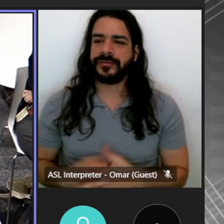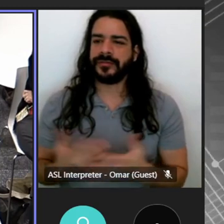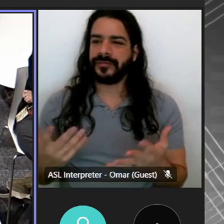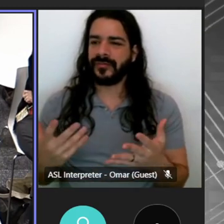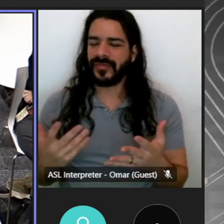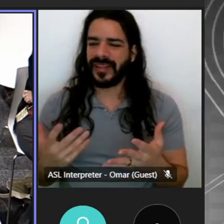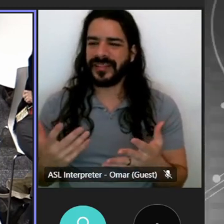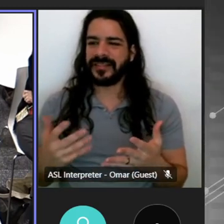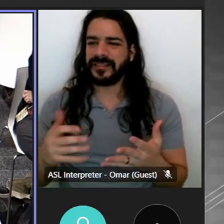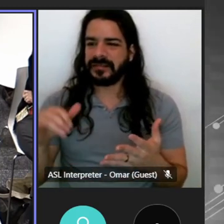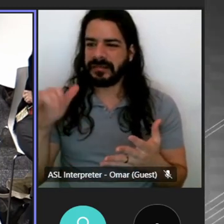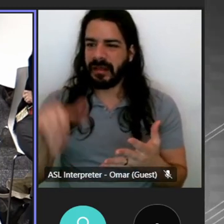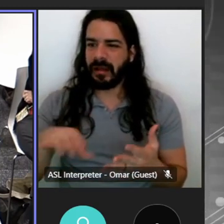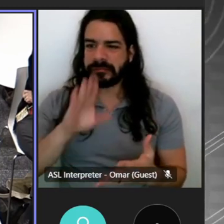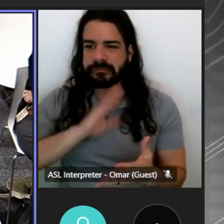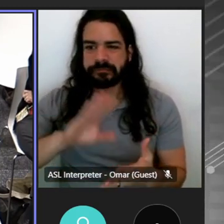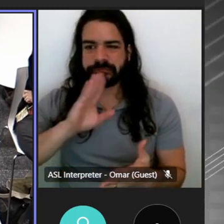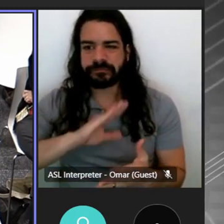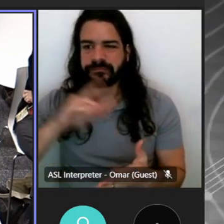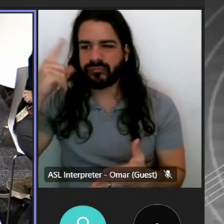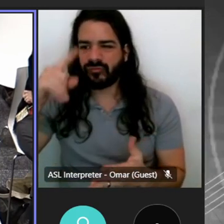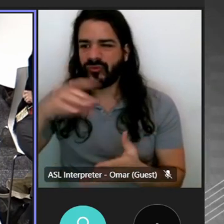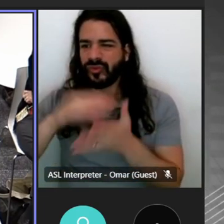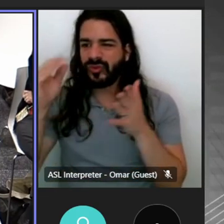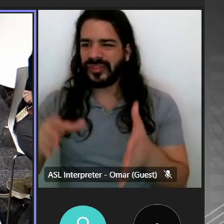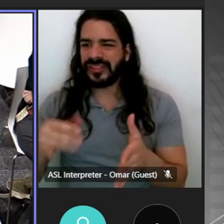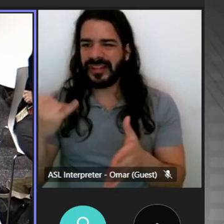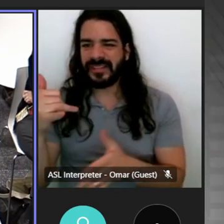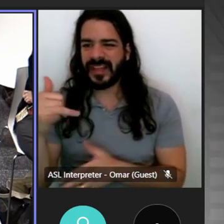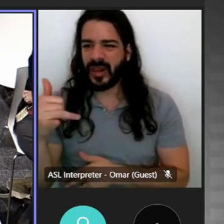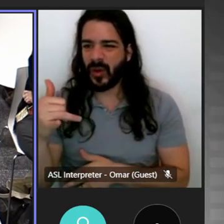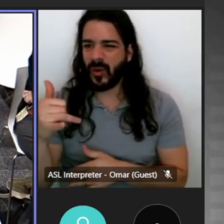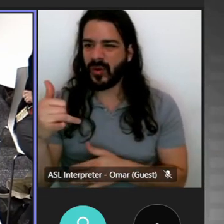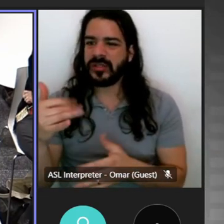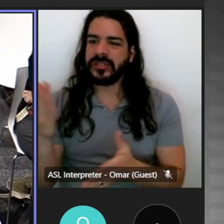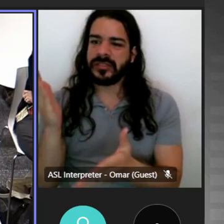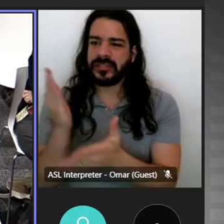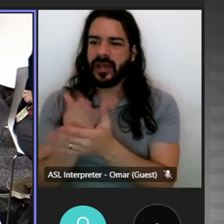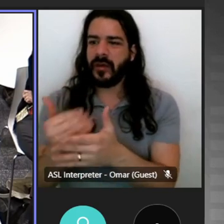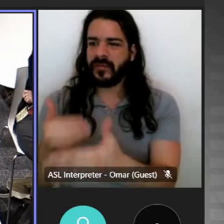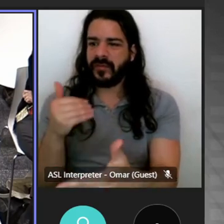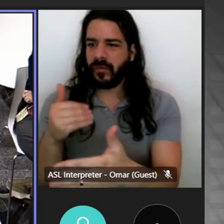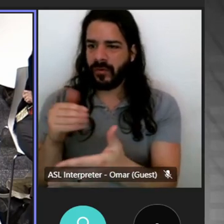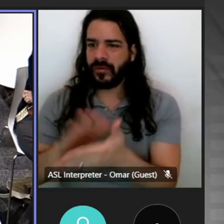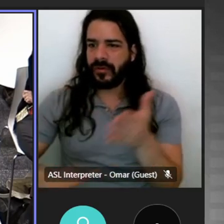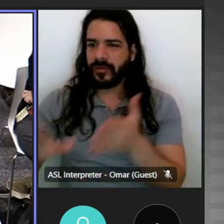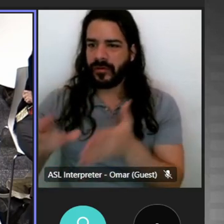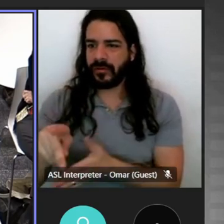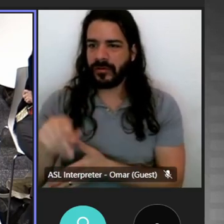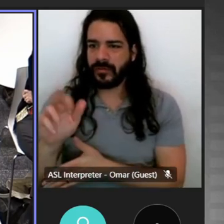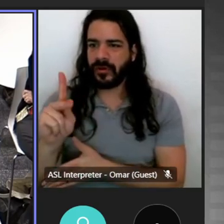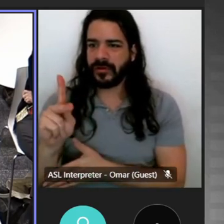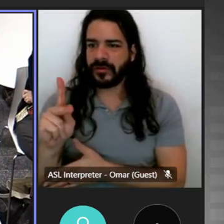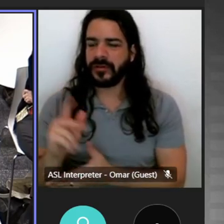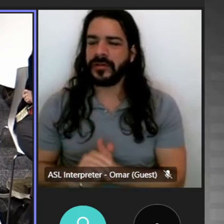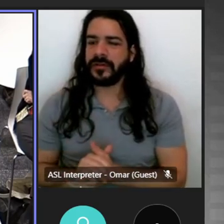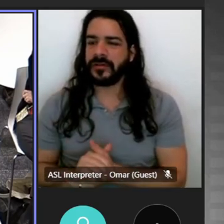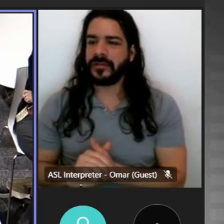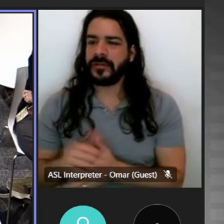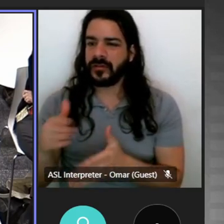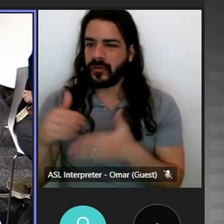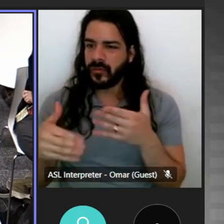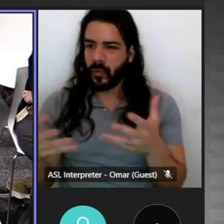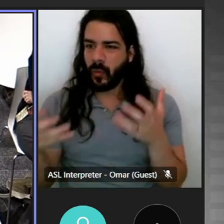very inconvenient or even discourages students from riding the metro if the yellow line stops serving the College Park station.